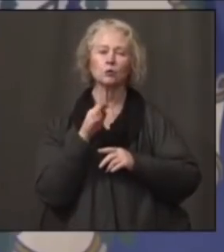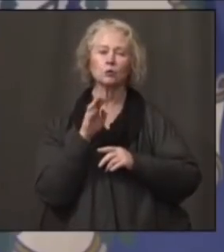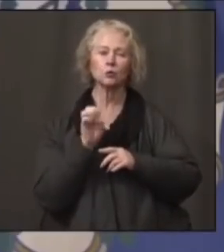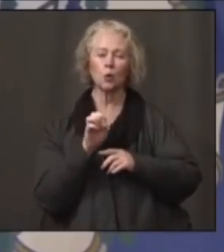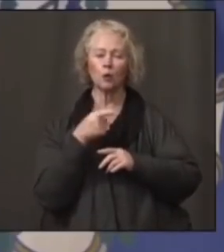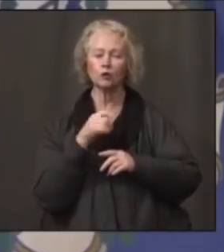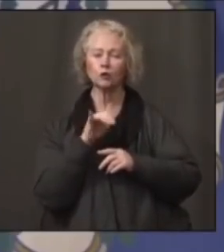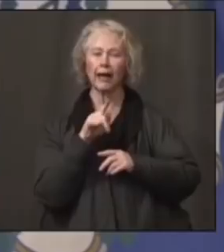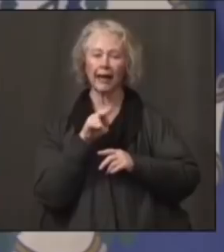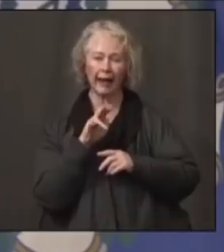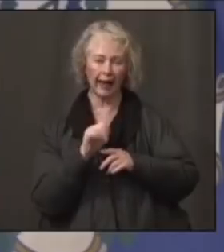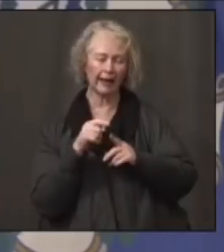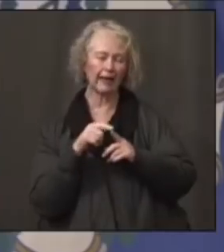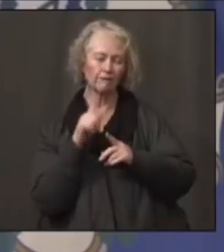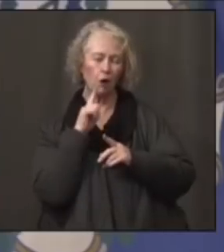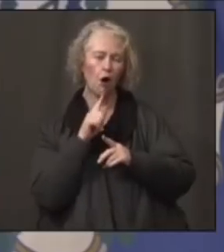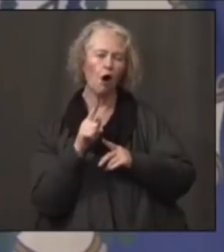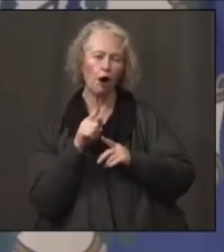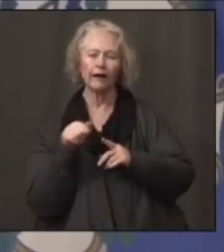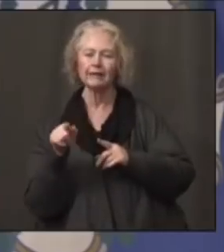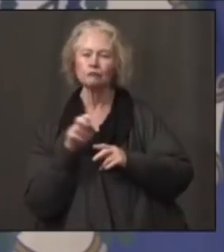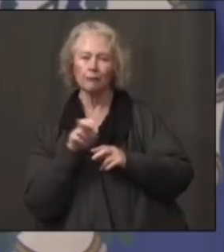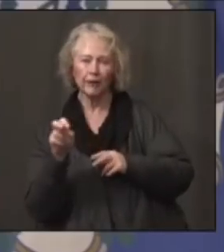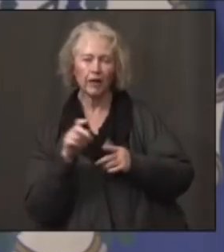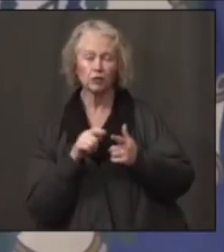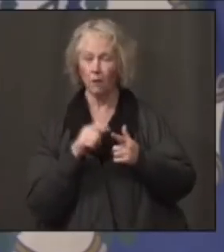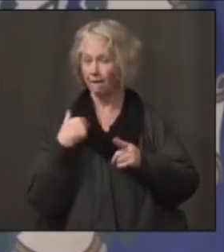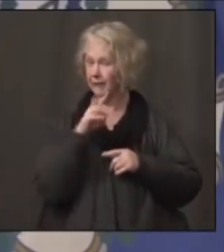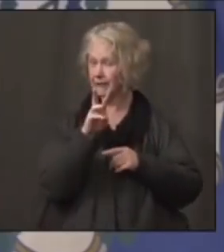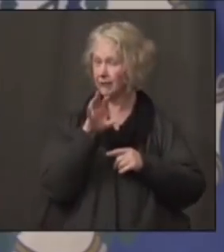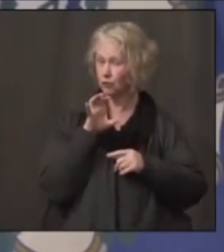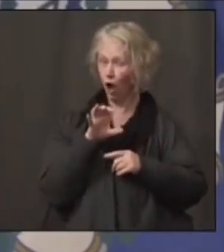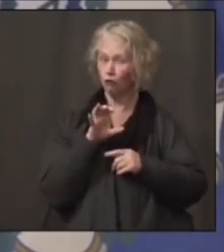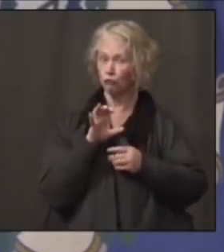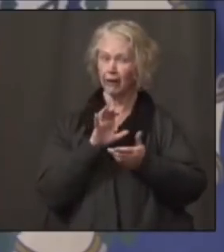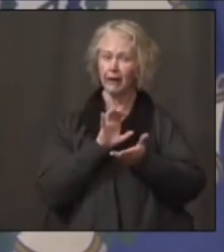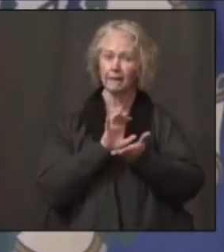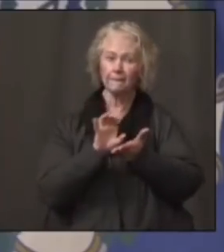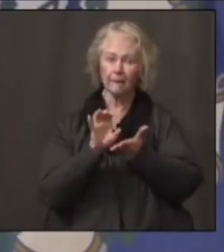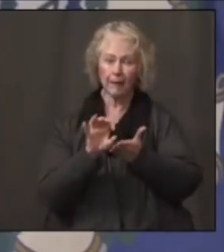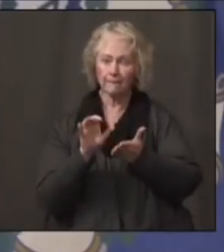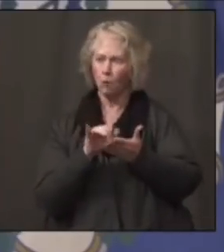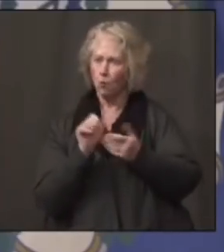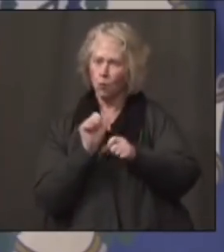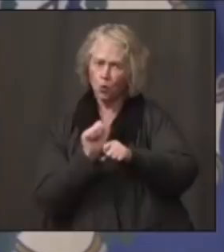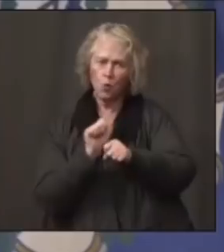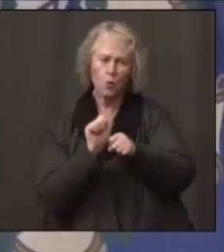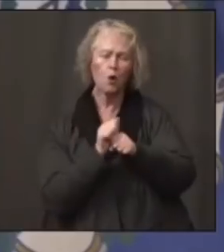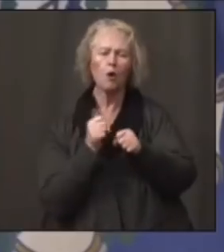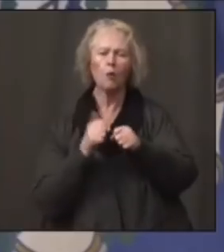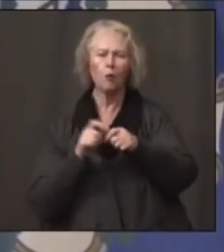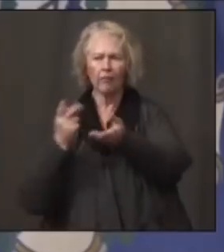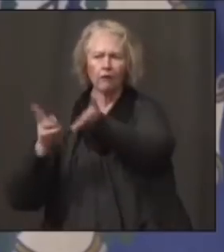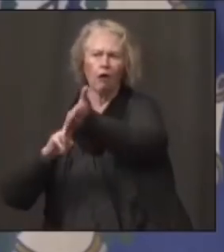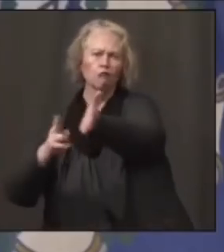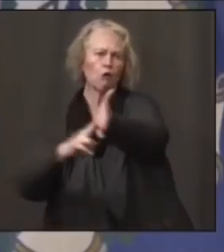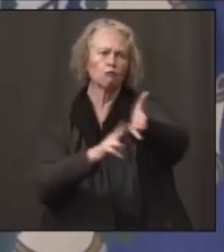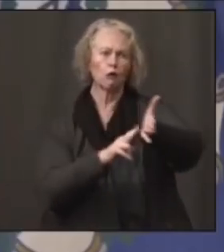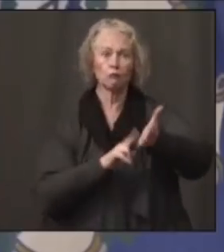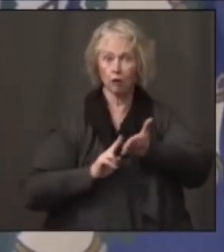of Transportation, the 600 snowplows that are on the ground, working with contractors, because 100 of